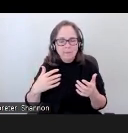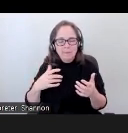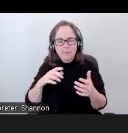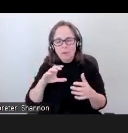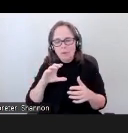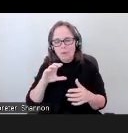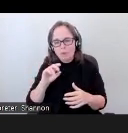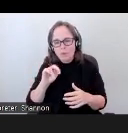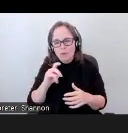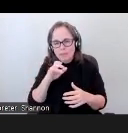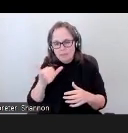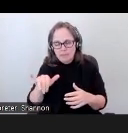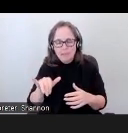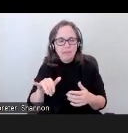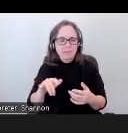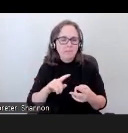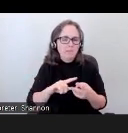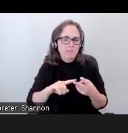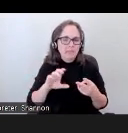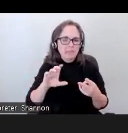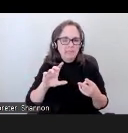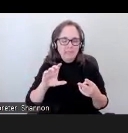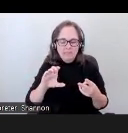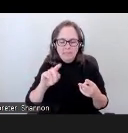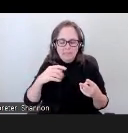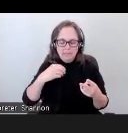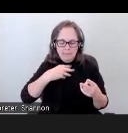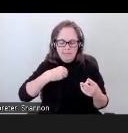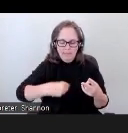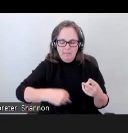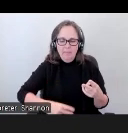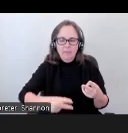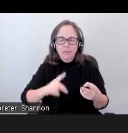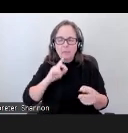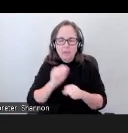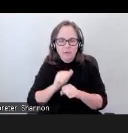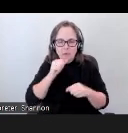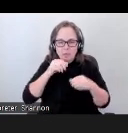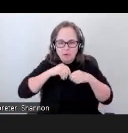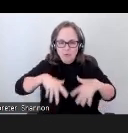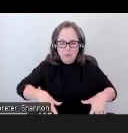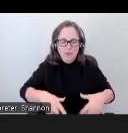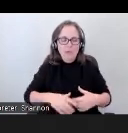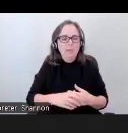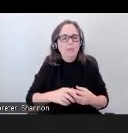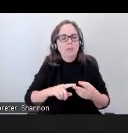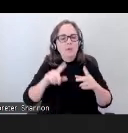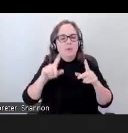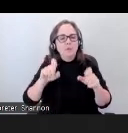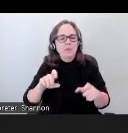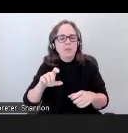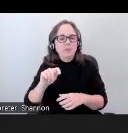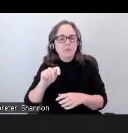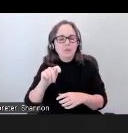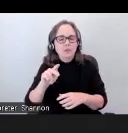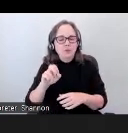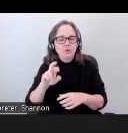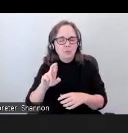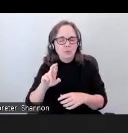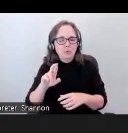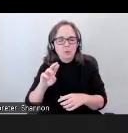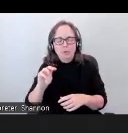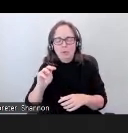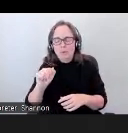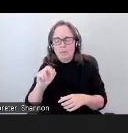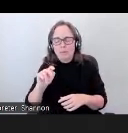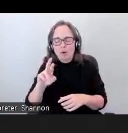colonoscopy, we get a CT scan of your chest and a belly to see if the tumor has spread across. We do test for some tumor markers, and I'll talk about that